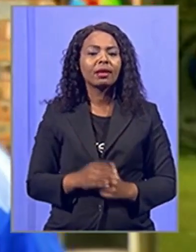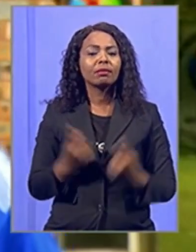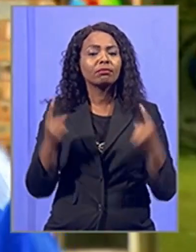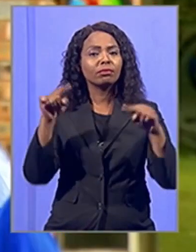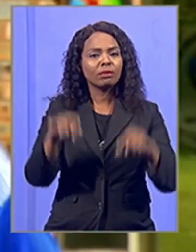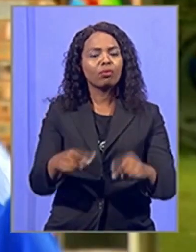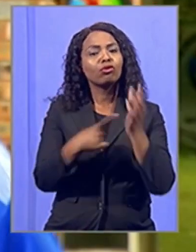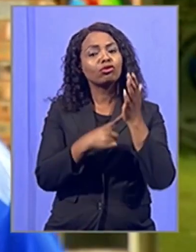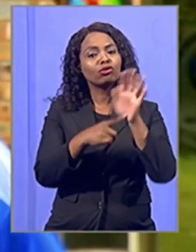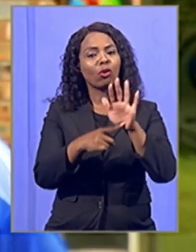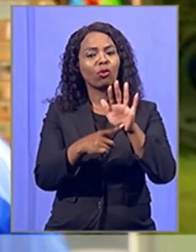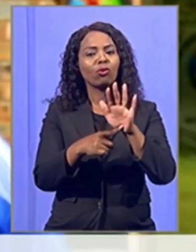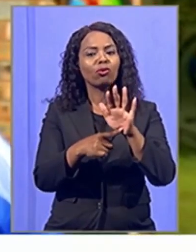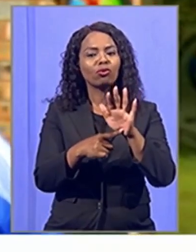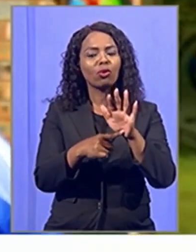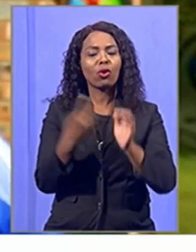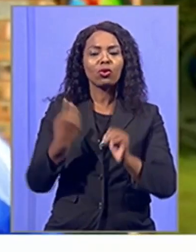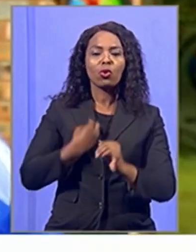that